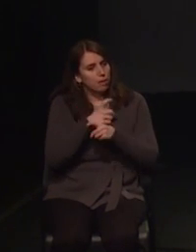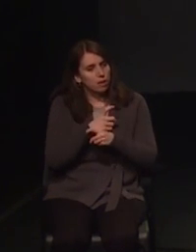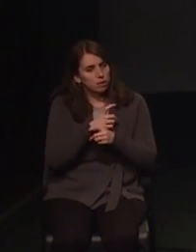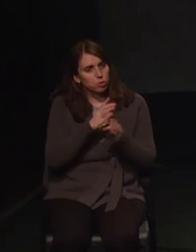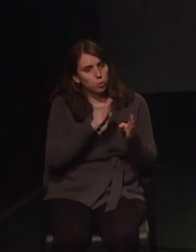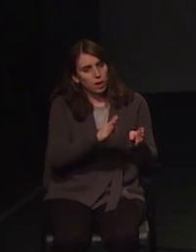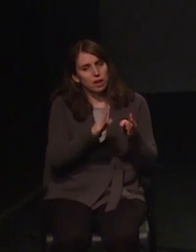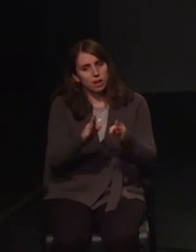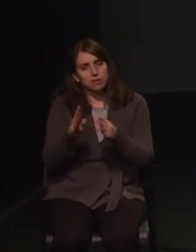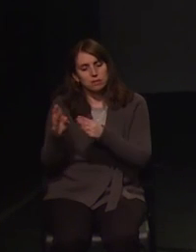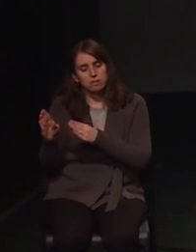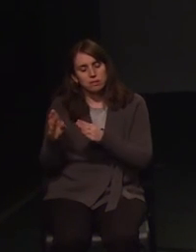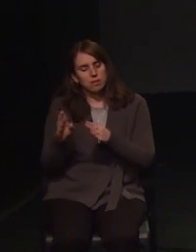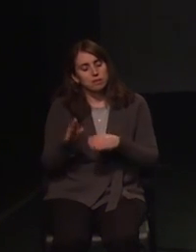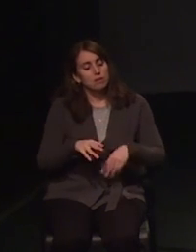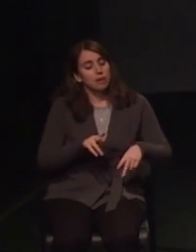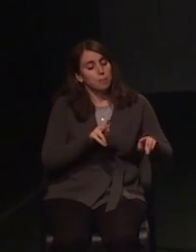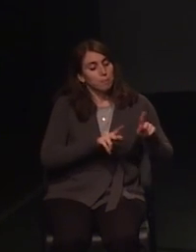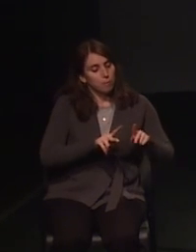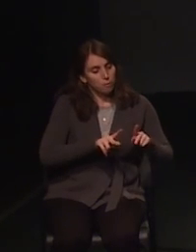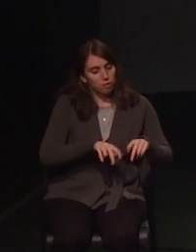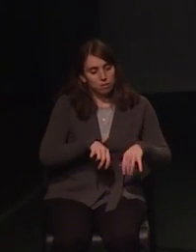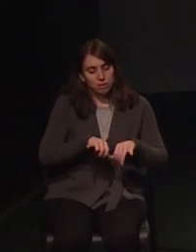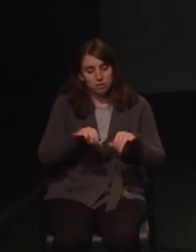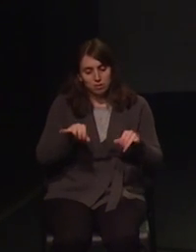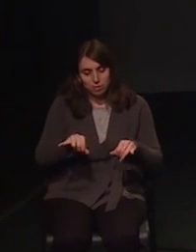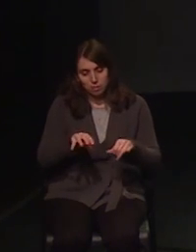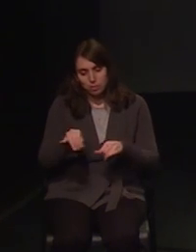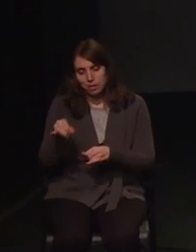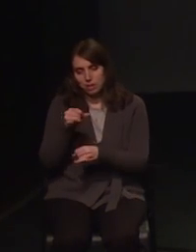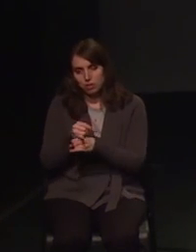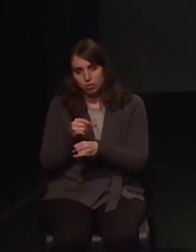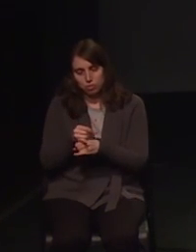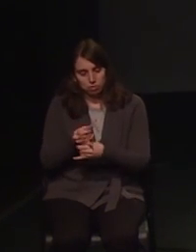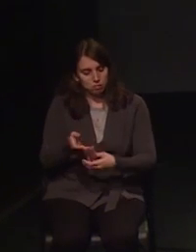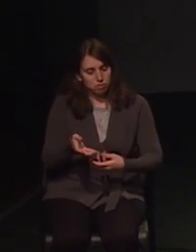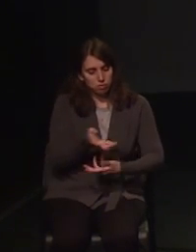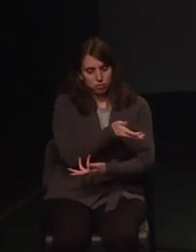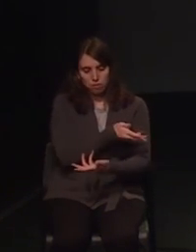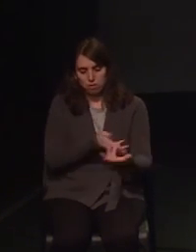people, systems, and institutions interact.